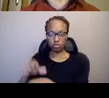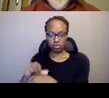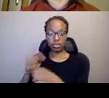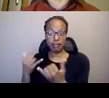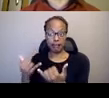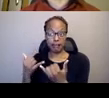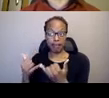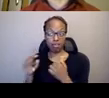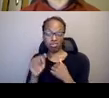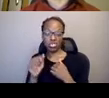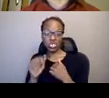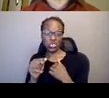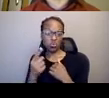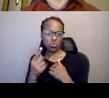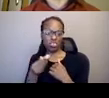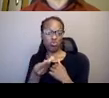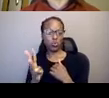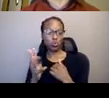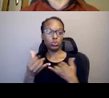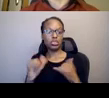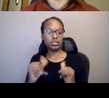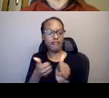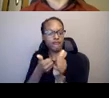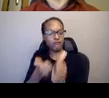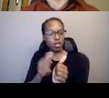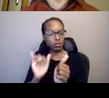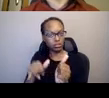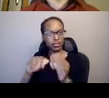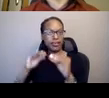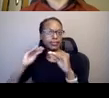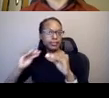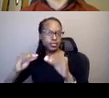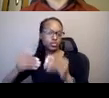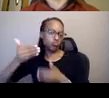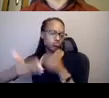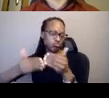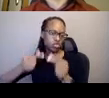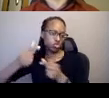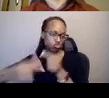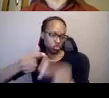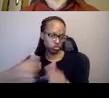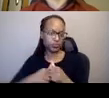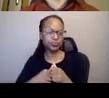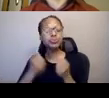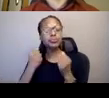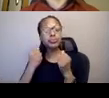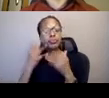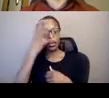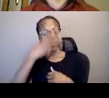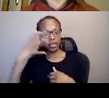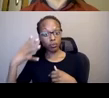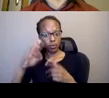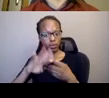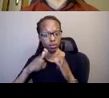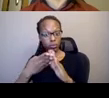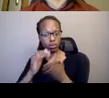people who are still practicing it, teaching it to our next generation. And many of our immigrant community